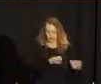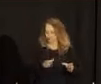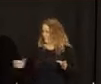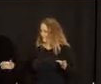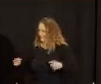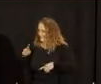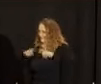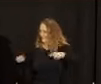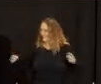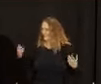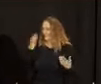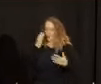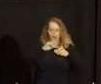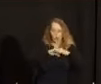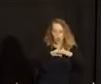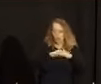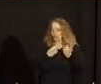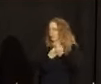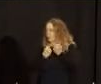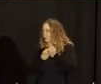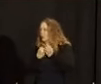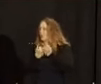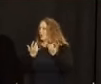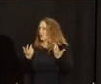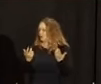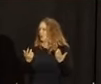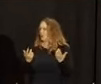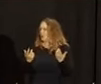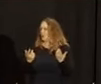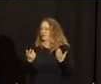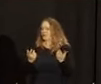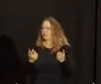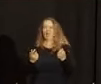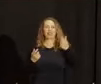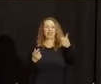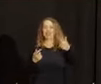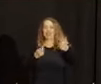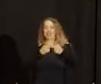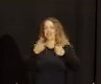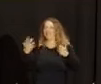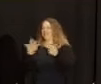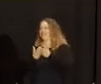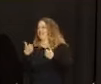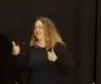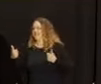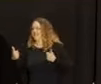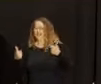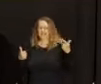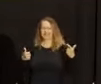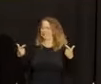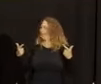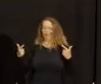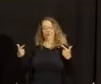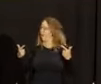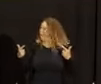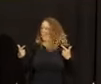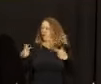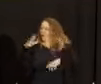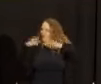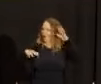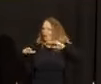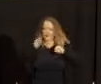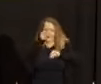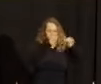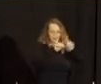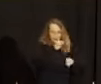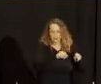as we know with accommodations and supports, there is no one size fits all, nor should there be policy making that